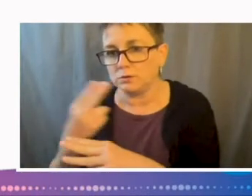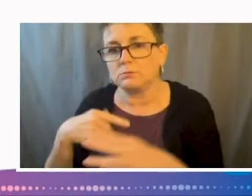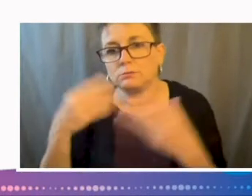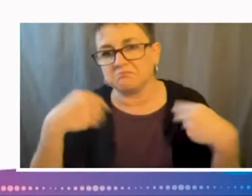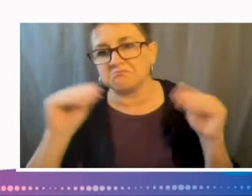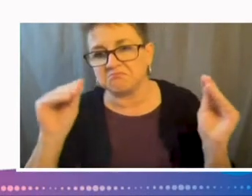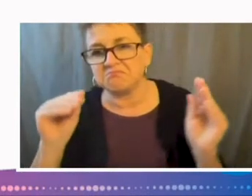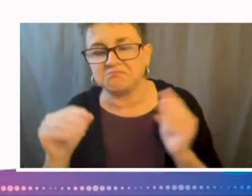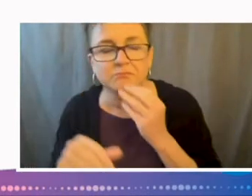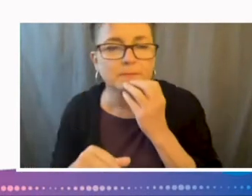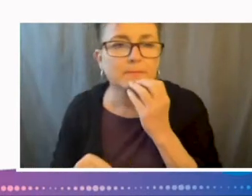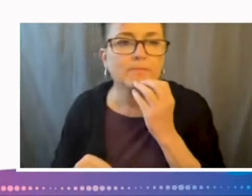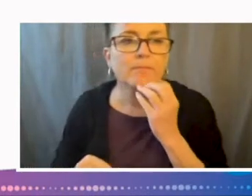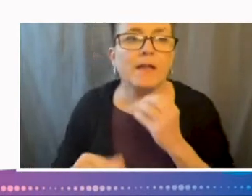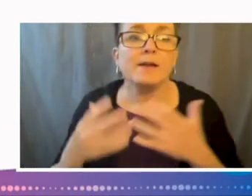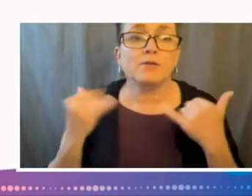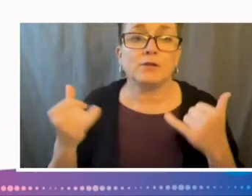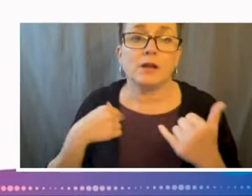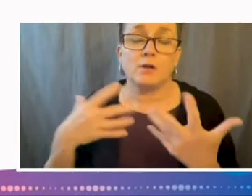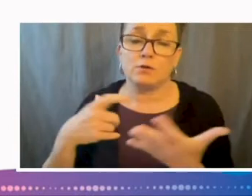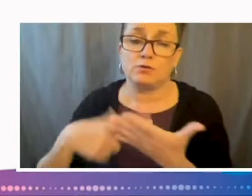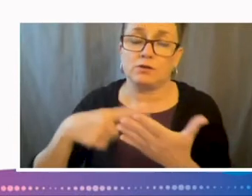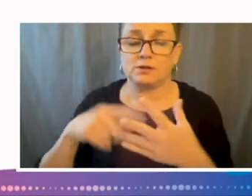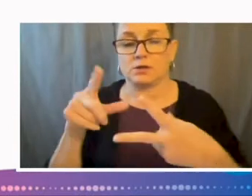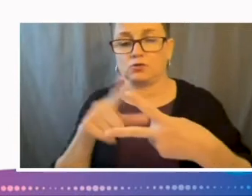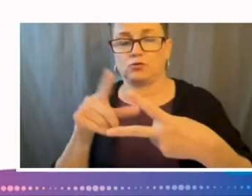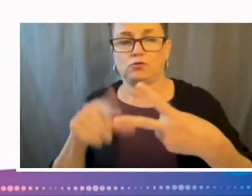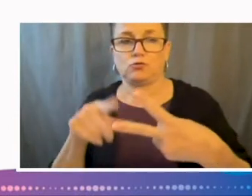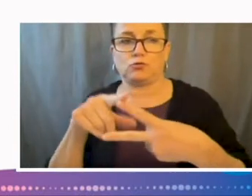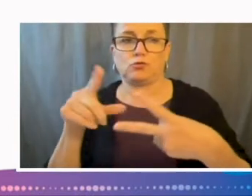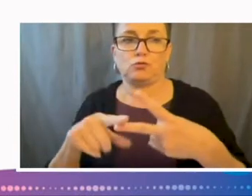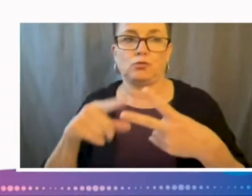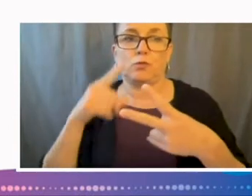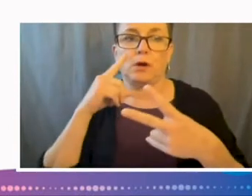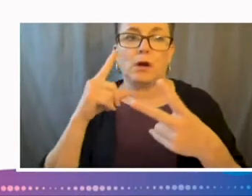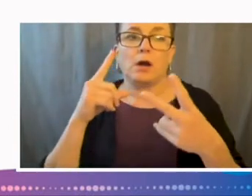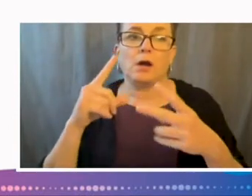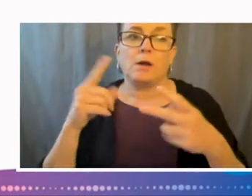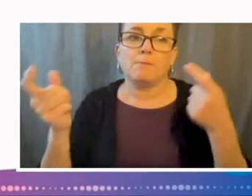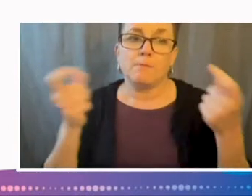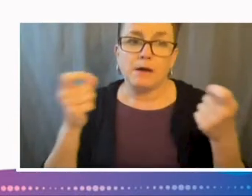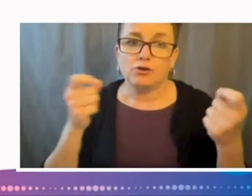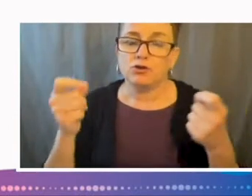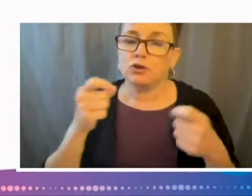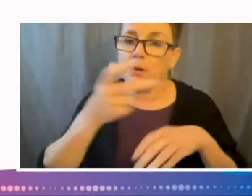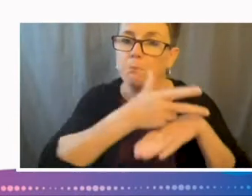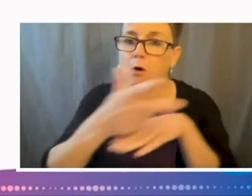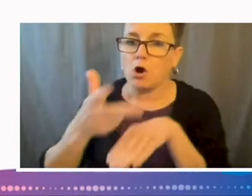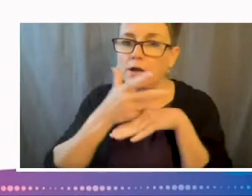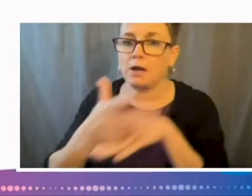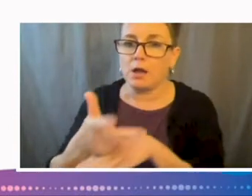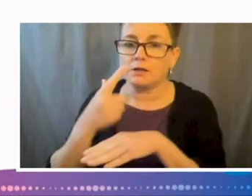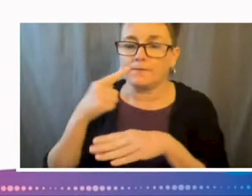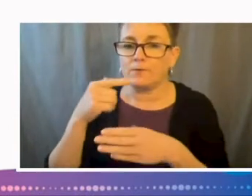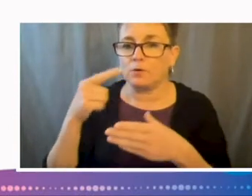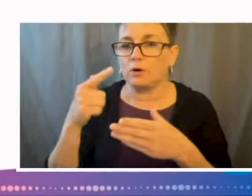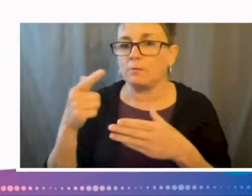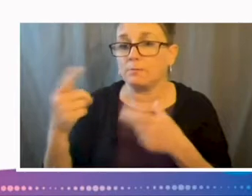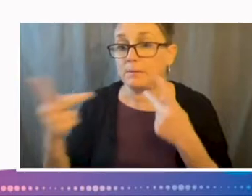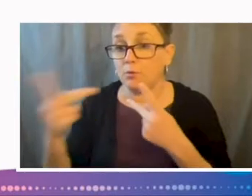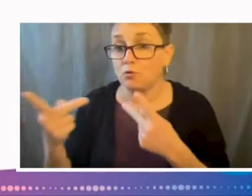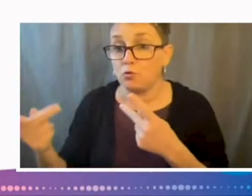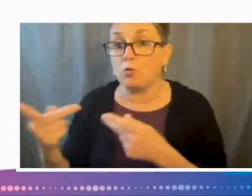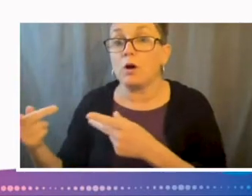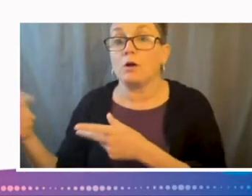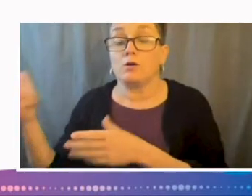Today I want to briefly go over two sections, the managing of commuter parking lots and also the station retail stores, which we ensure that the retail tenants and the commuter parking